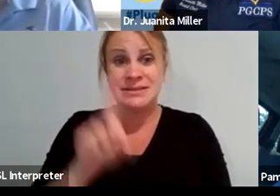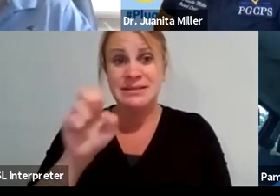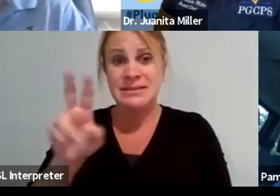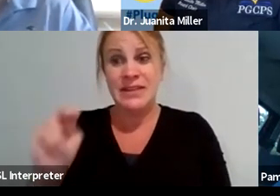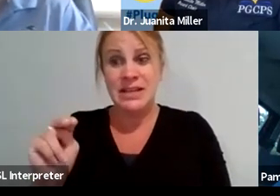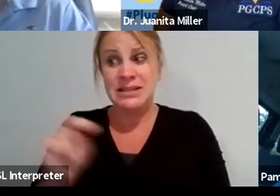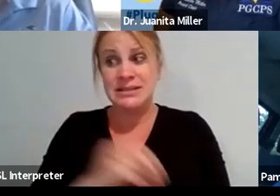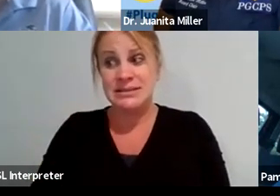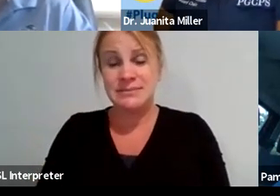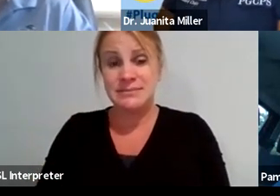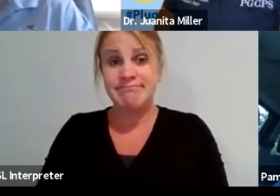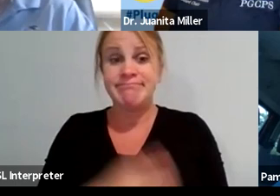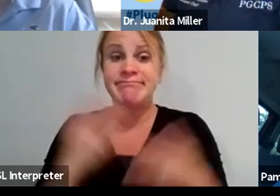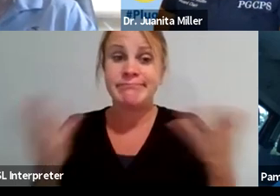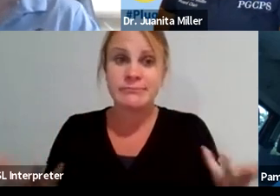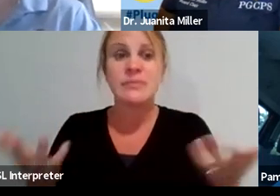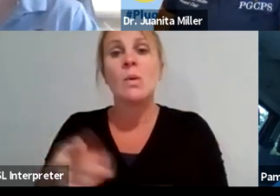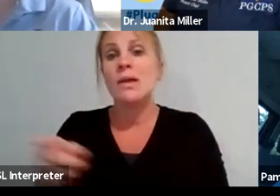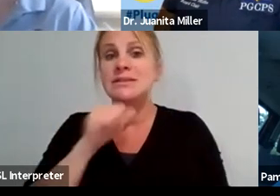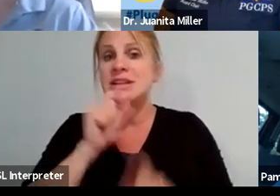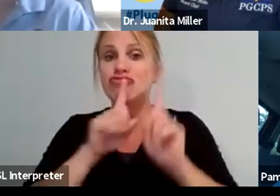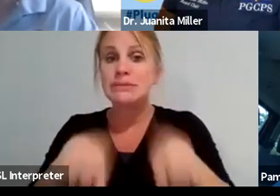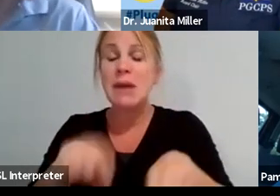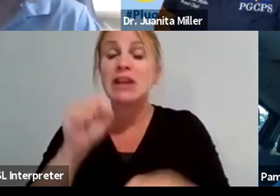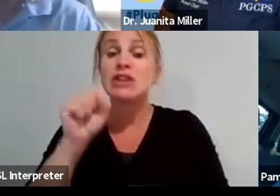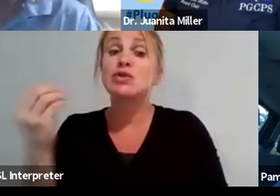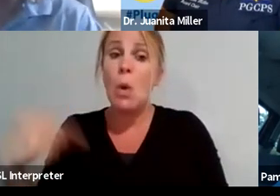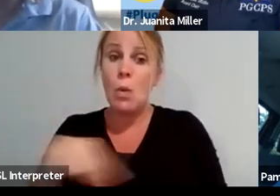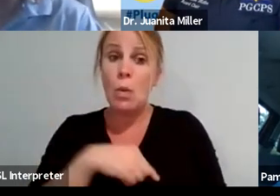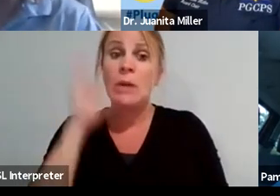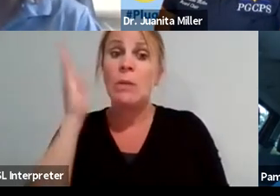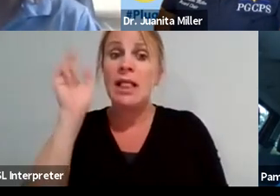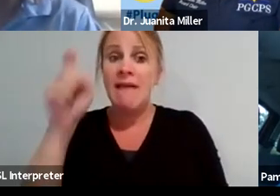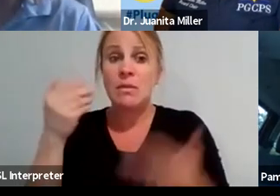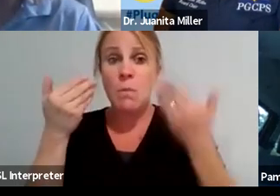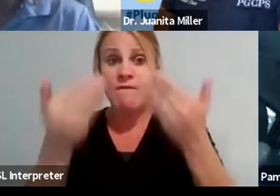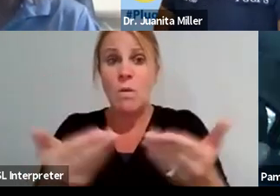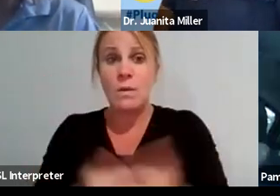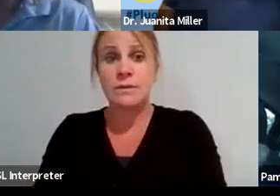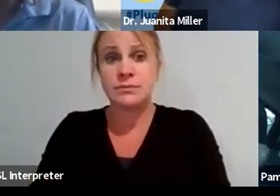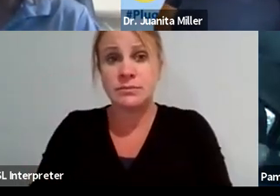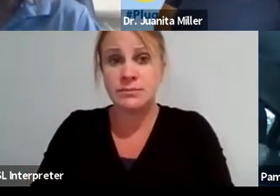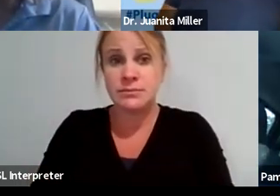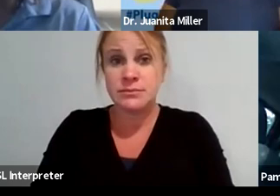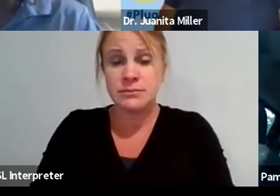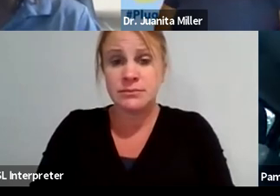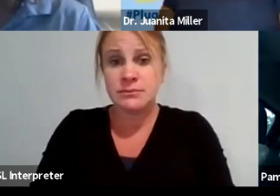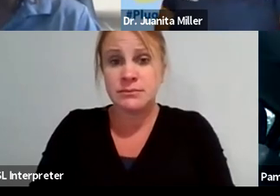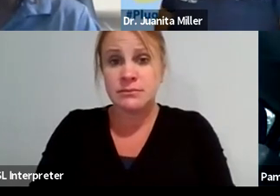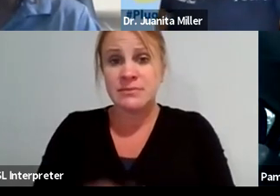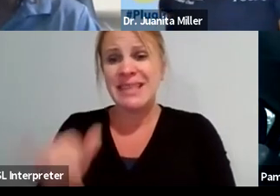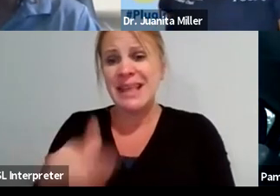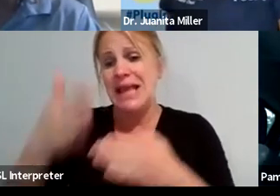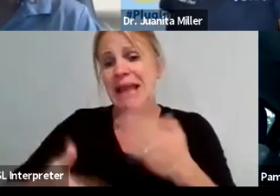Vaughn, well, he doesn't respond, so we'll have to move forward. That's like the end of your list. I